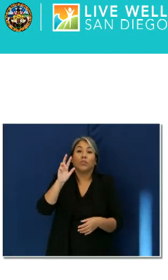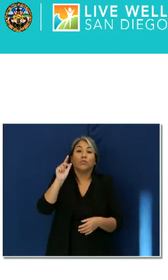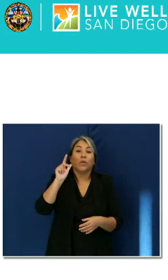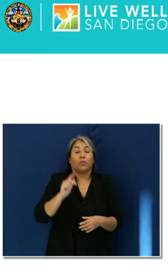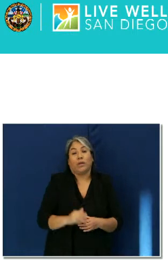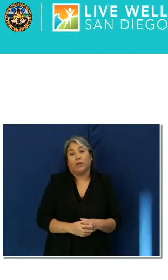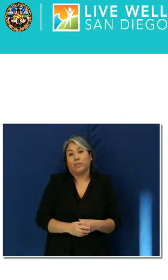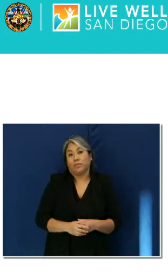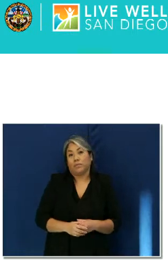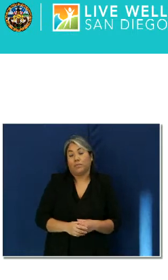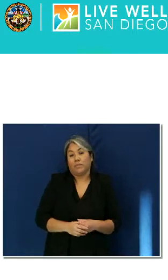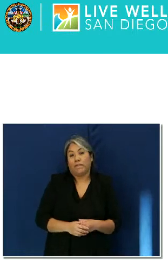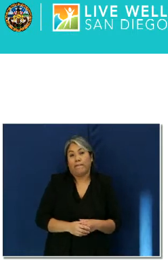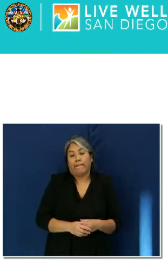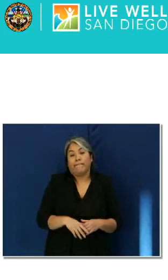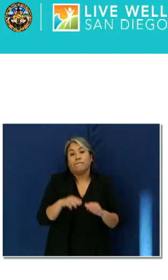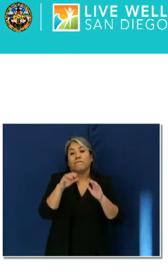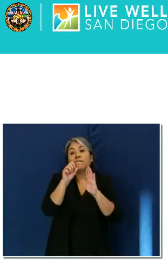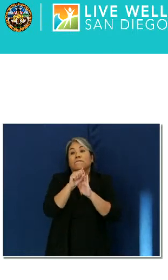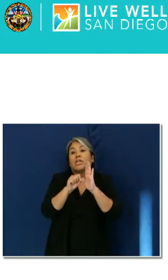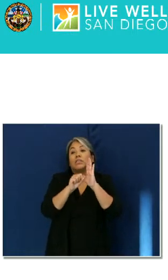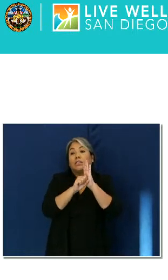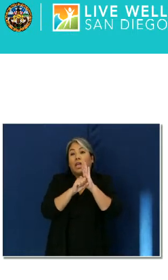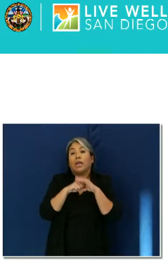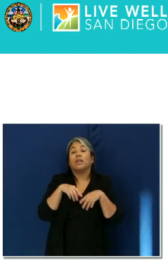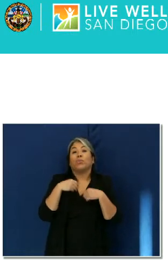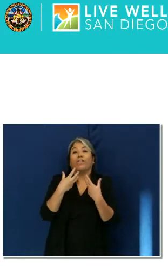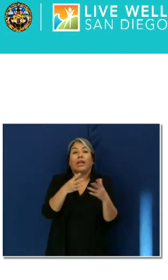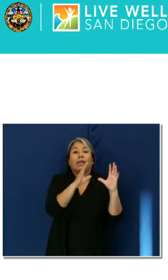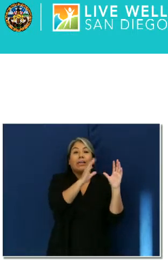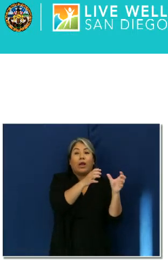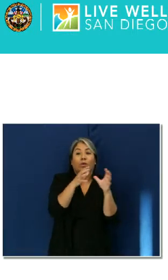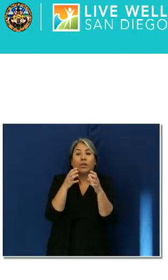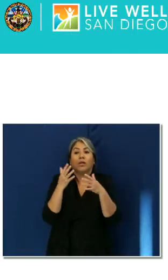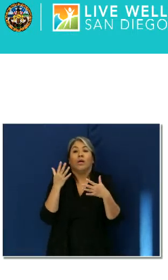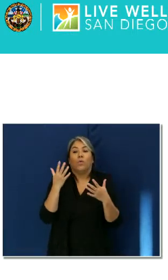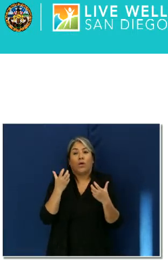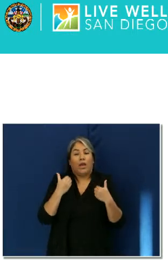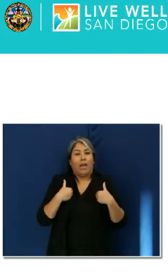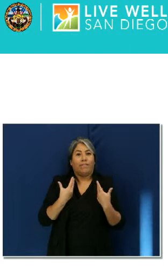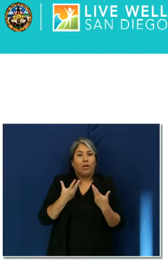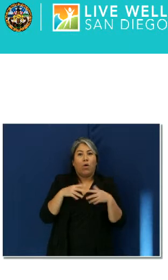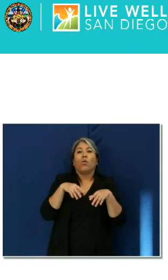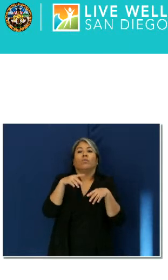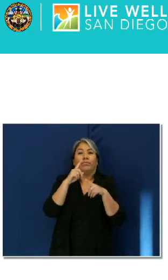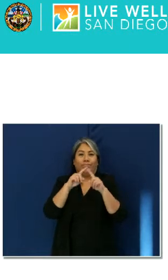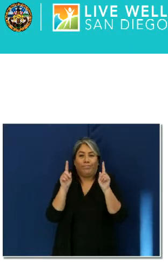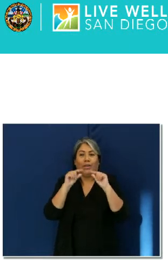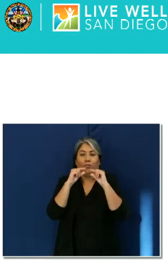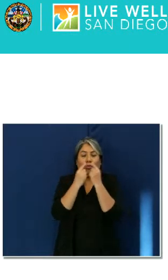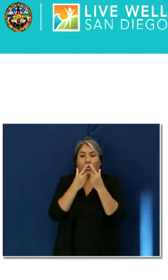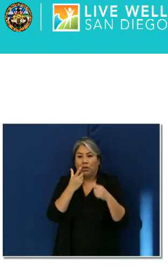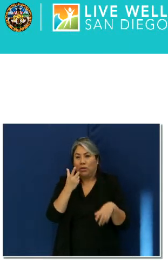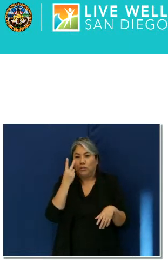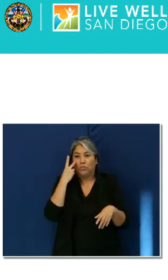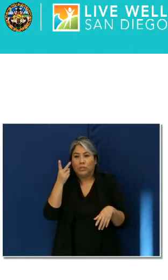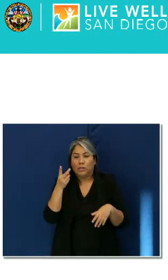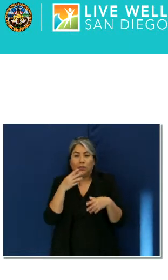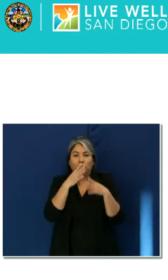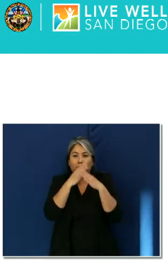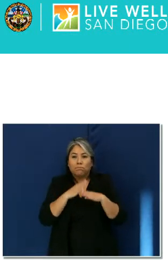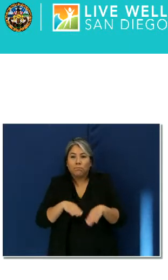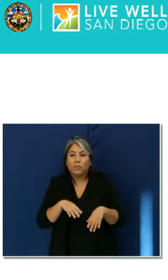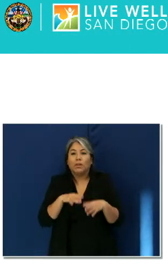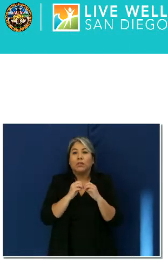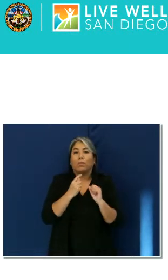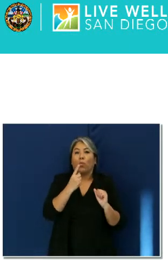82,623. The state provided categories to break this group into further down into number